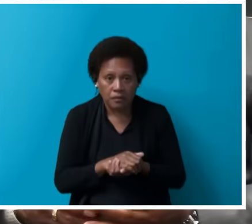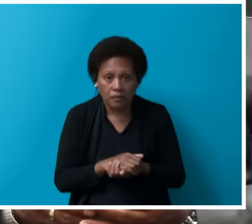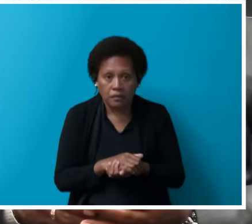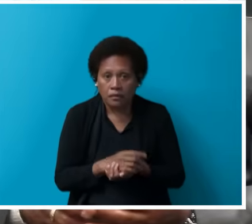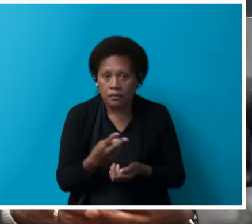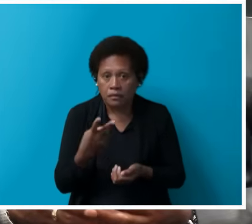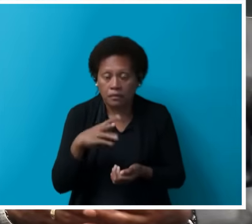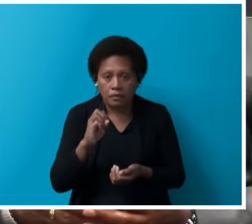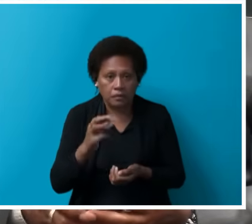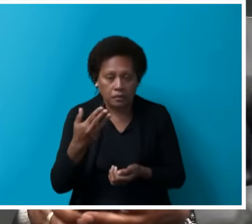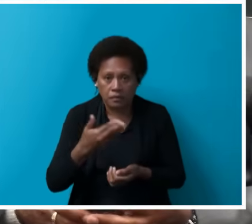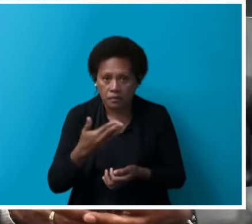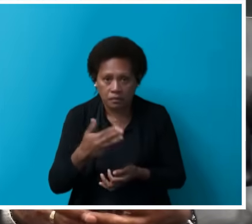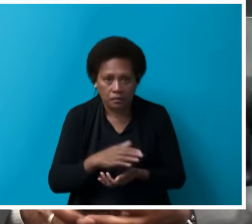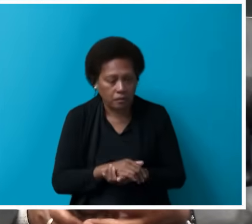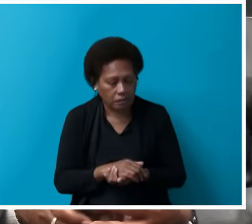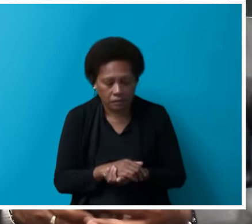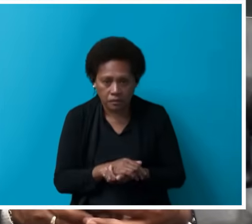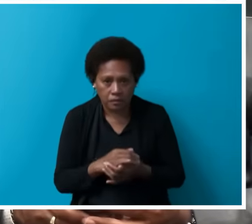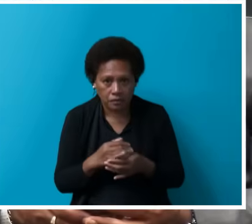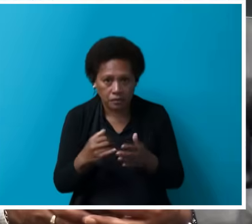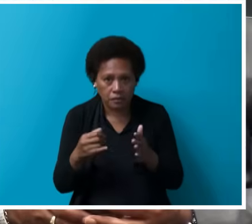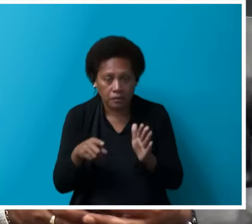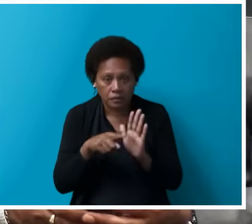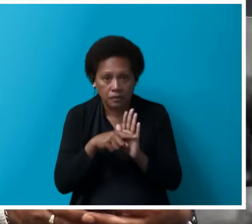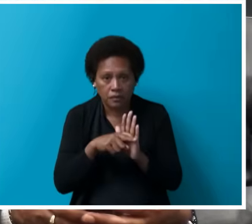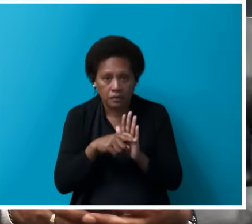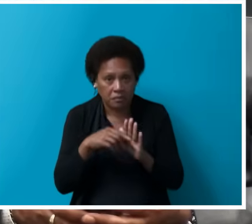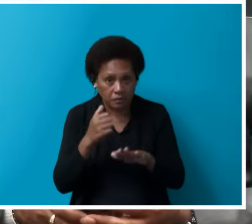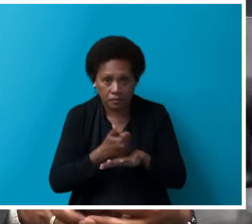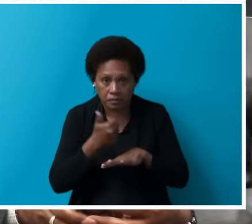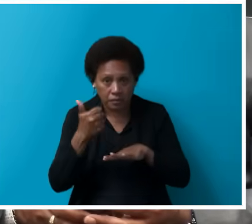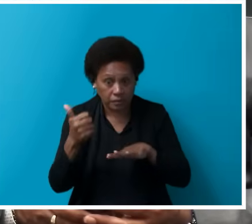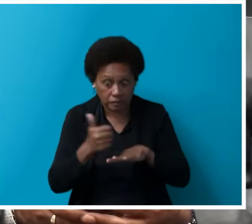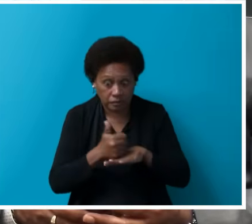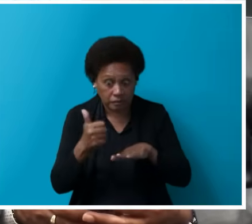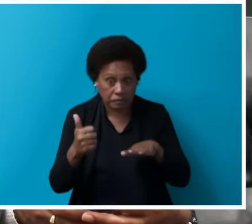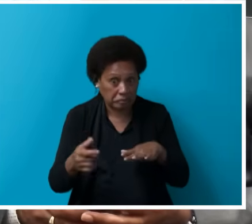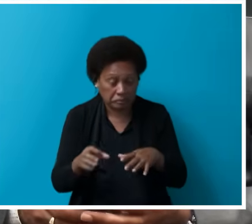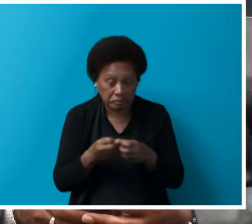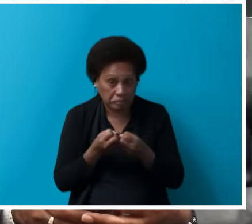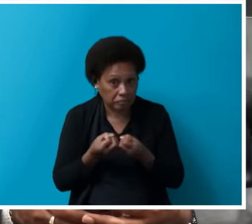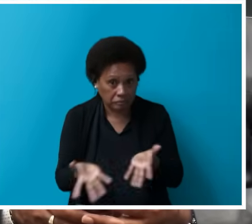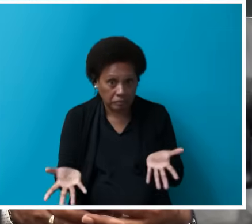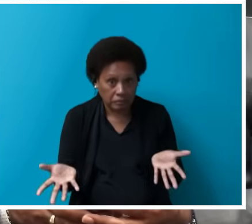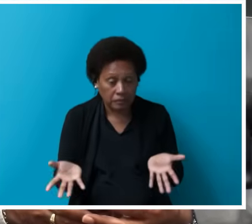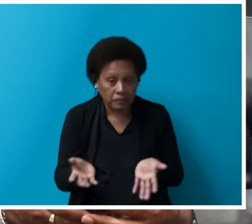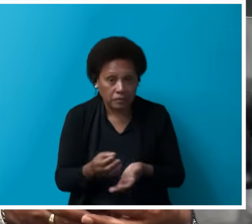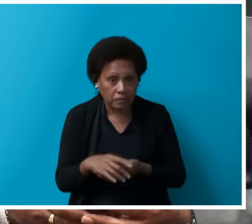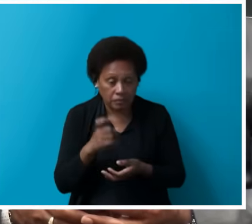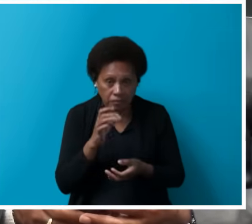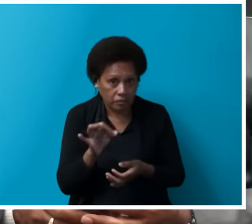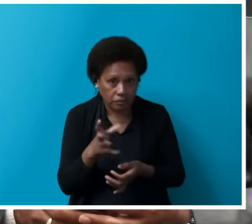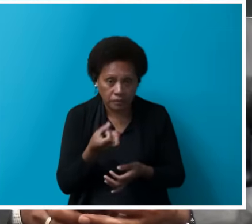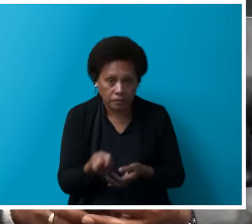2019, we had negative growth, Mr. Speaker. Government actually had run out of money. They were, as I said earlier, I showed what